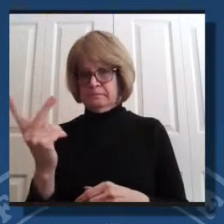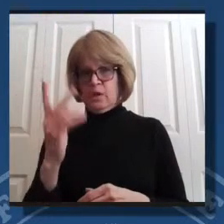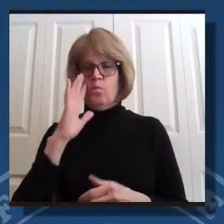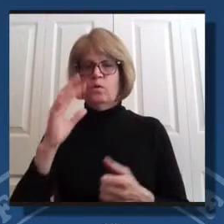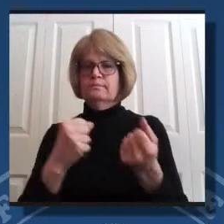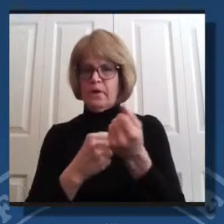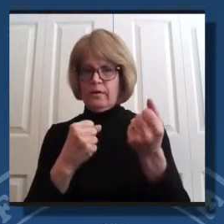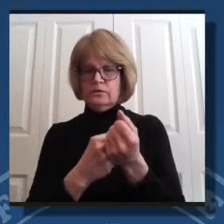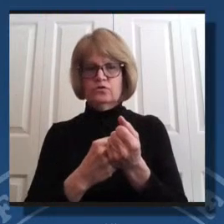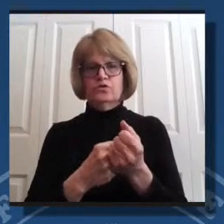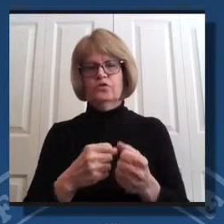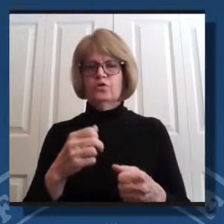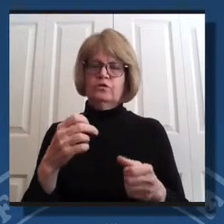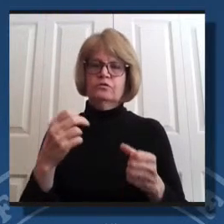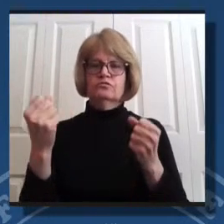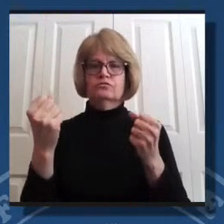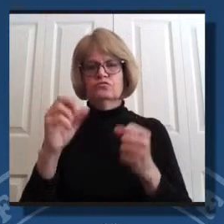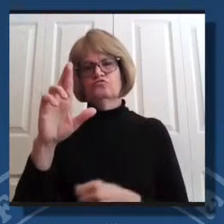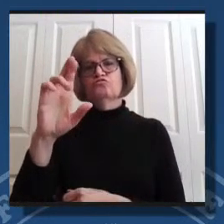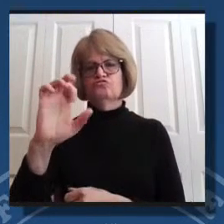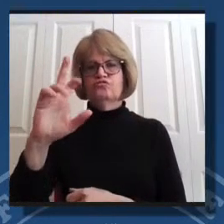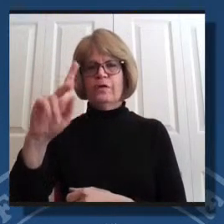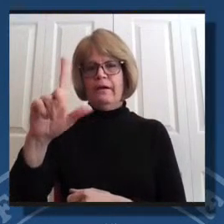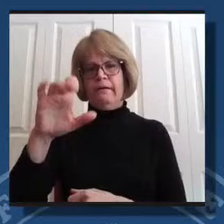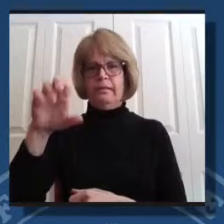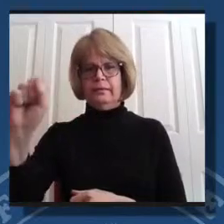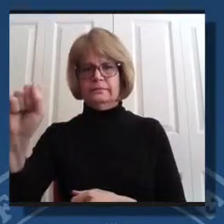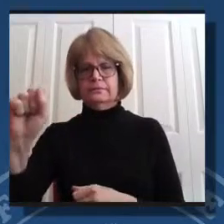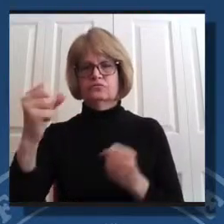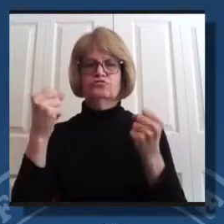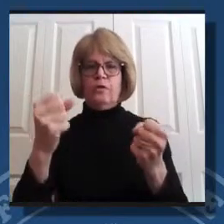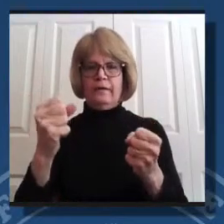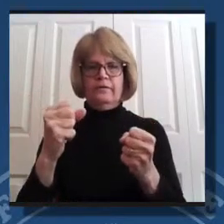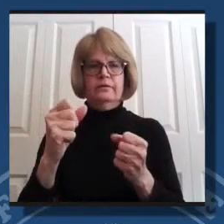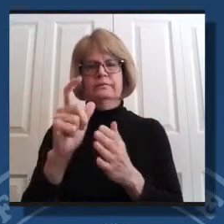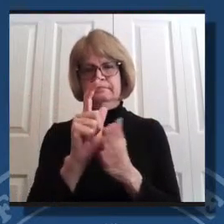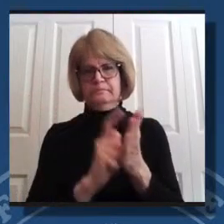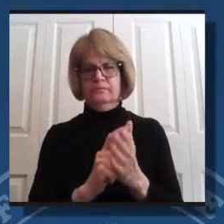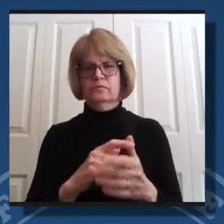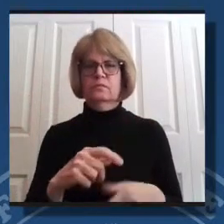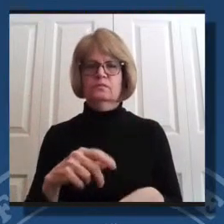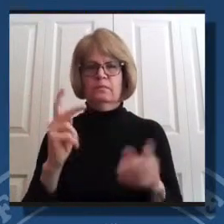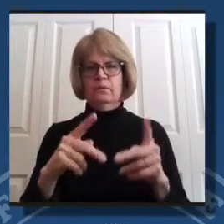the reckless driving enforcement legislation. Senator?